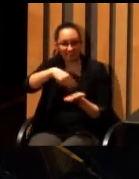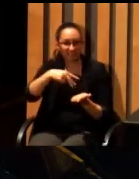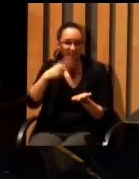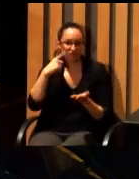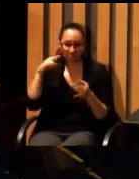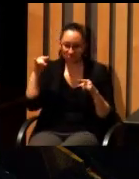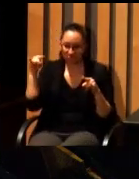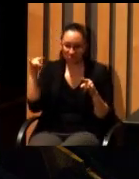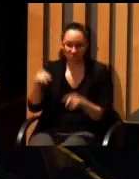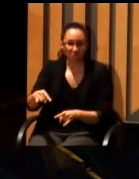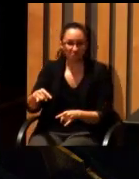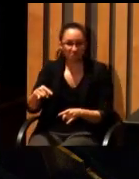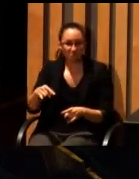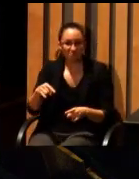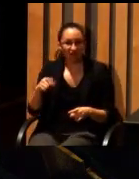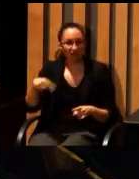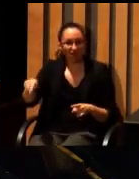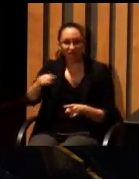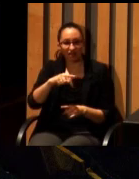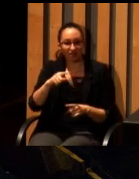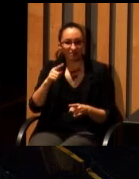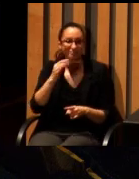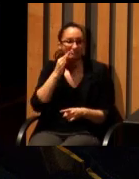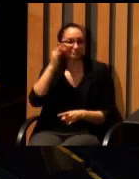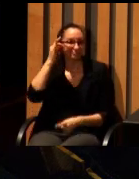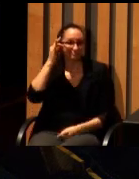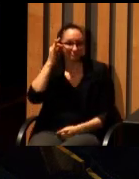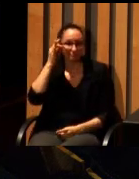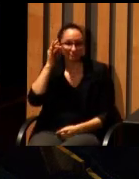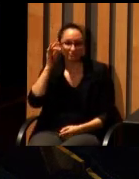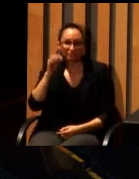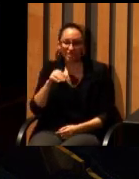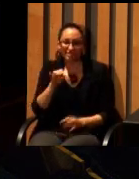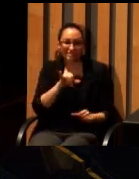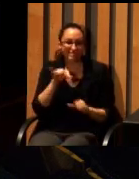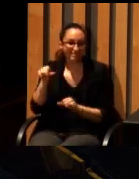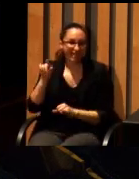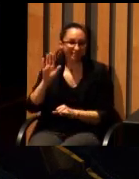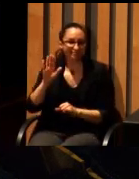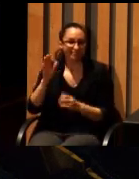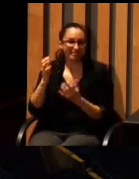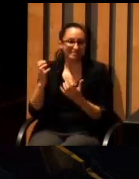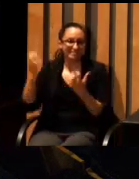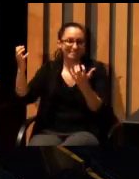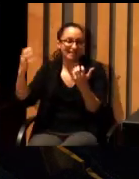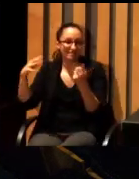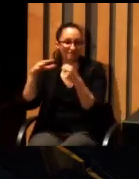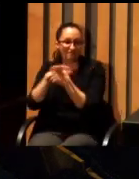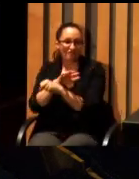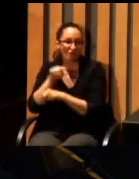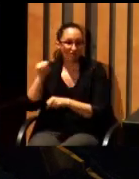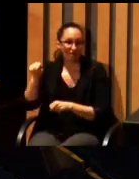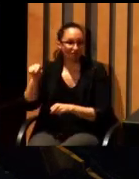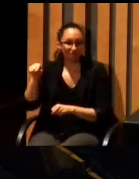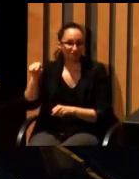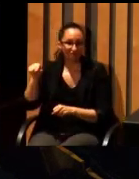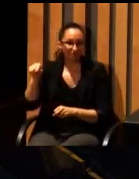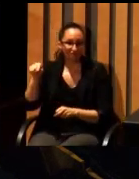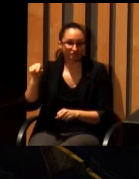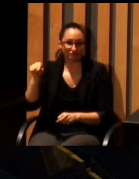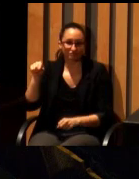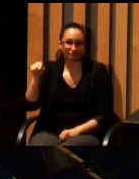the ground with American Indians the way that stadium full of whoever's out there in Washington or